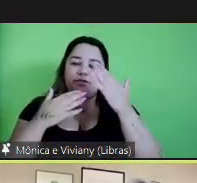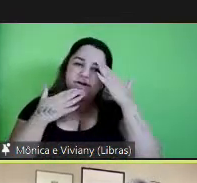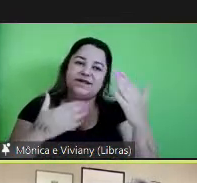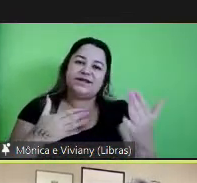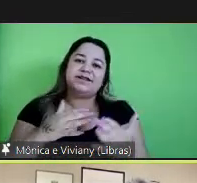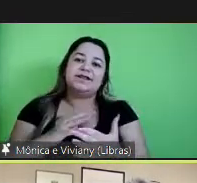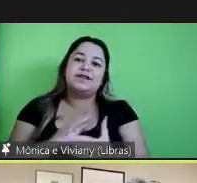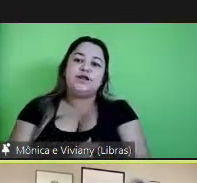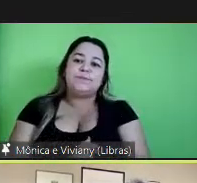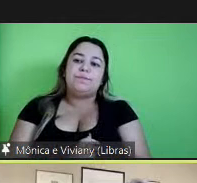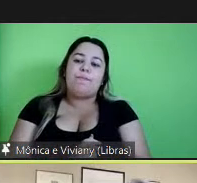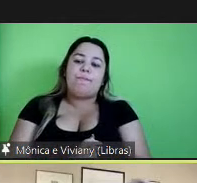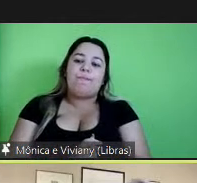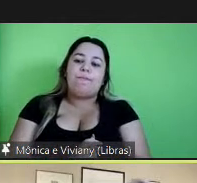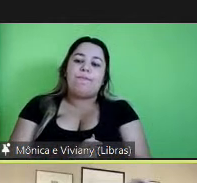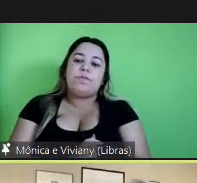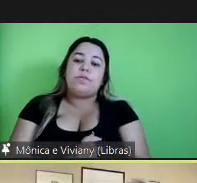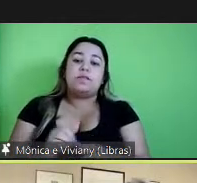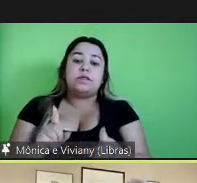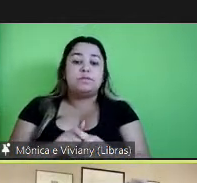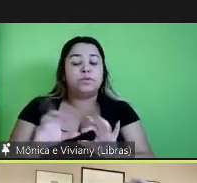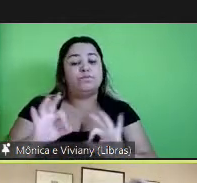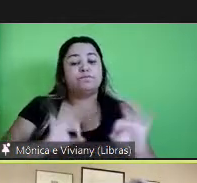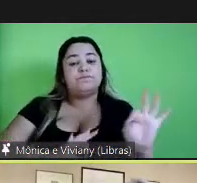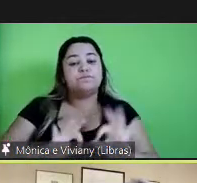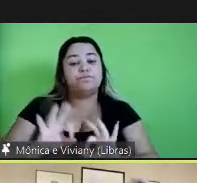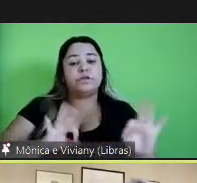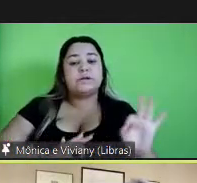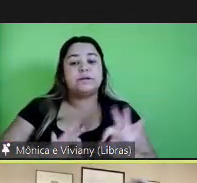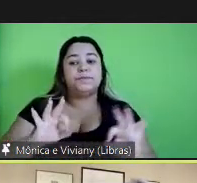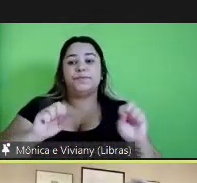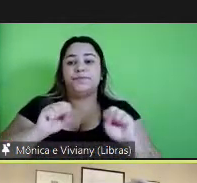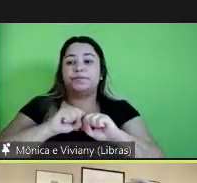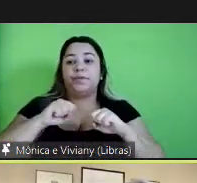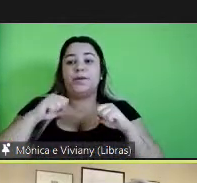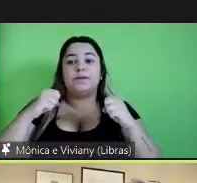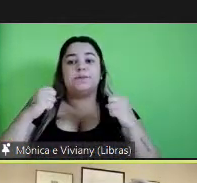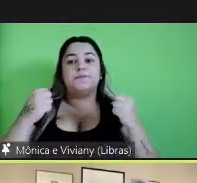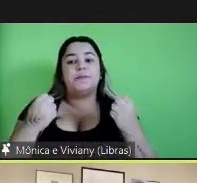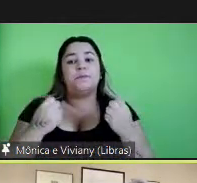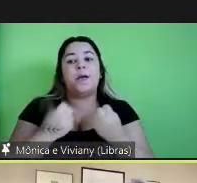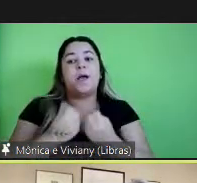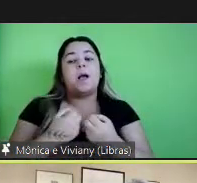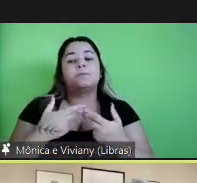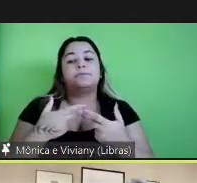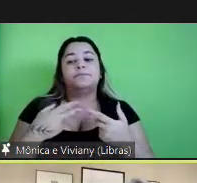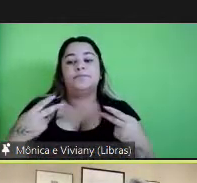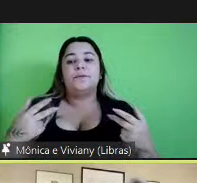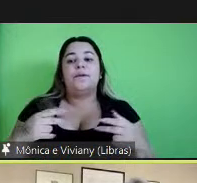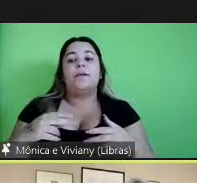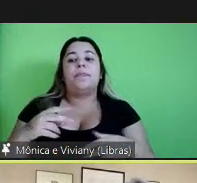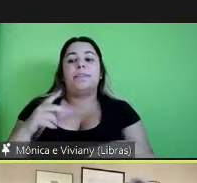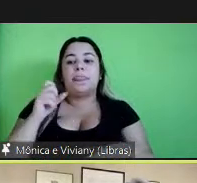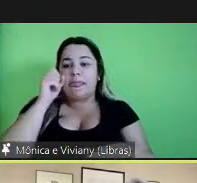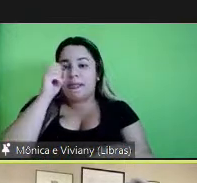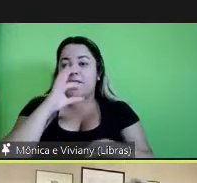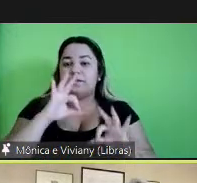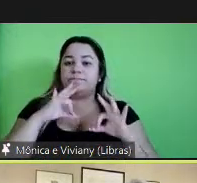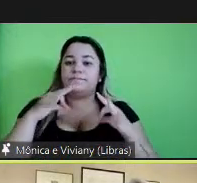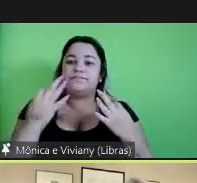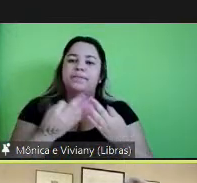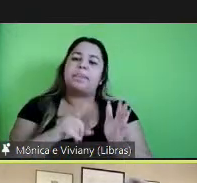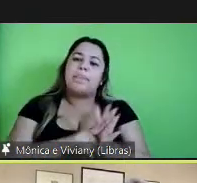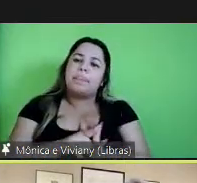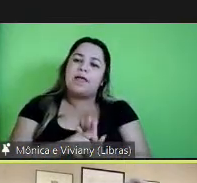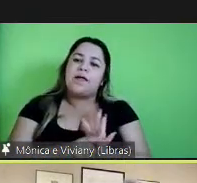organizers of the seminar. I am a family physician and a PhD clinician researcher in Canada. My area of research